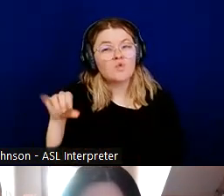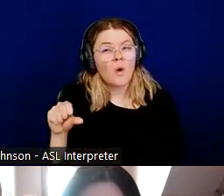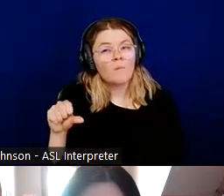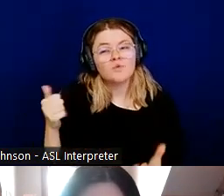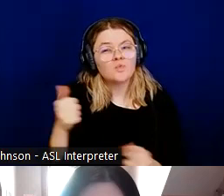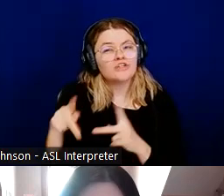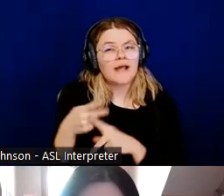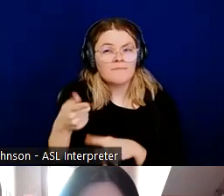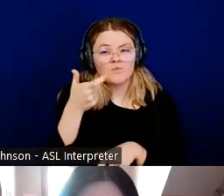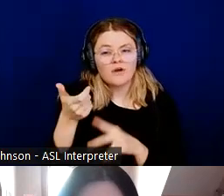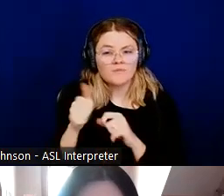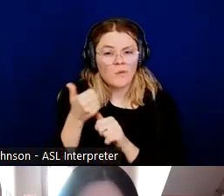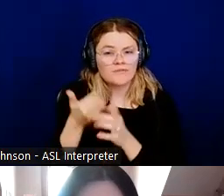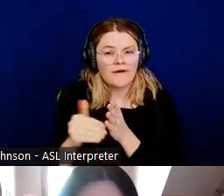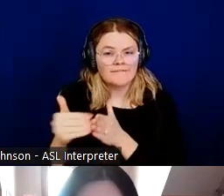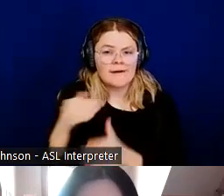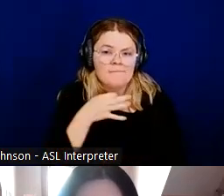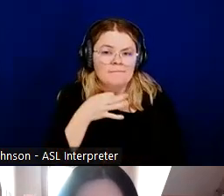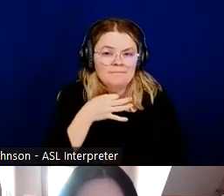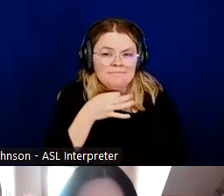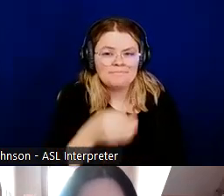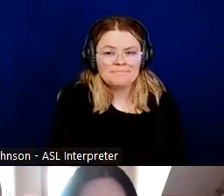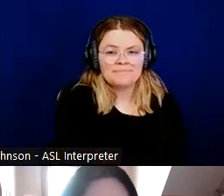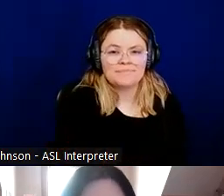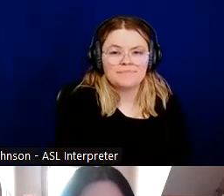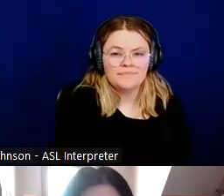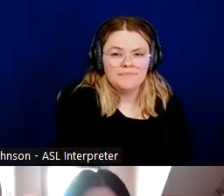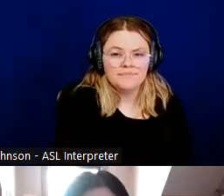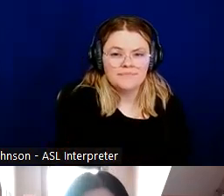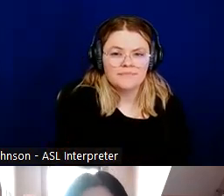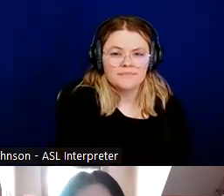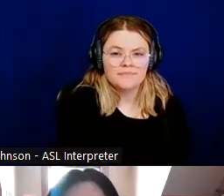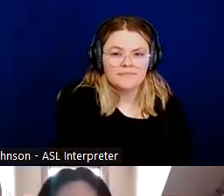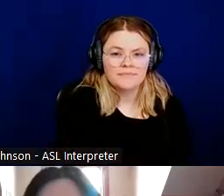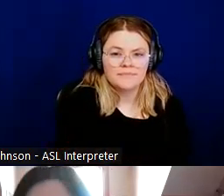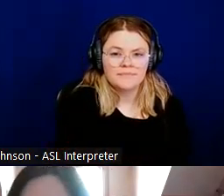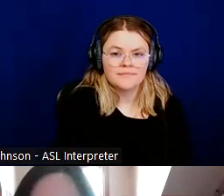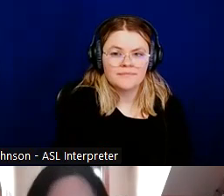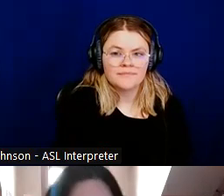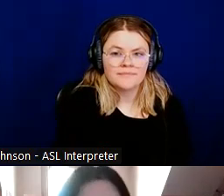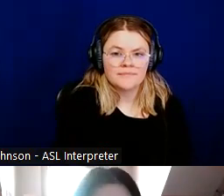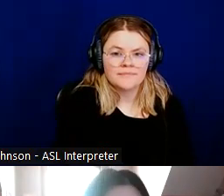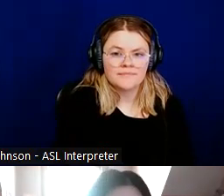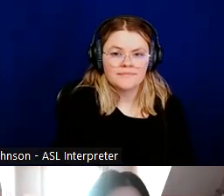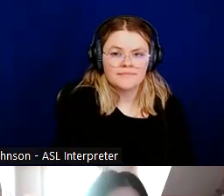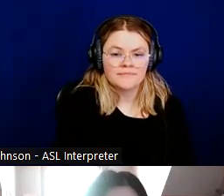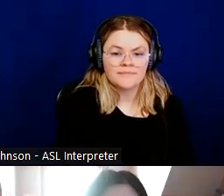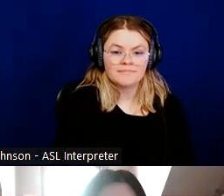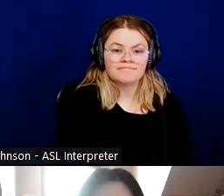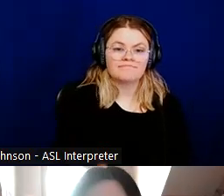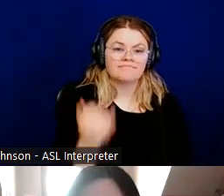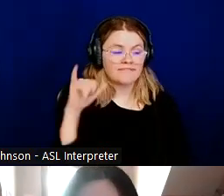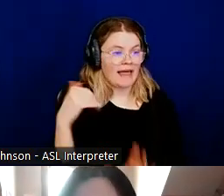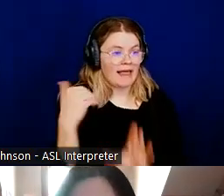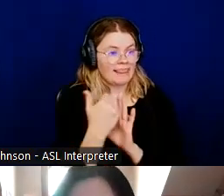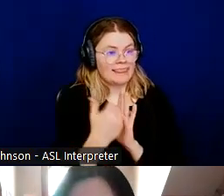And if the ones that I have listed, you don't consume as much, you can feel free to